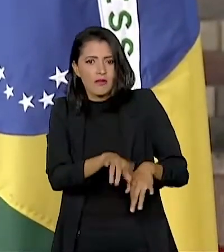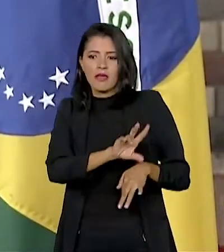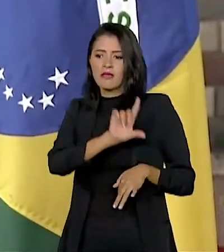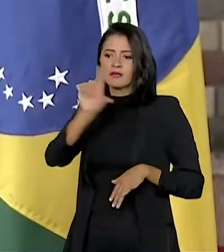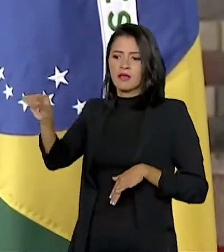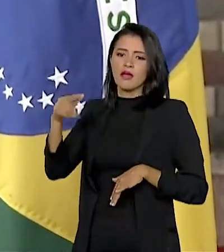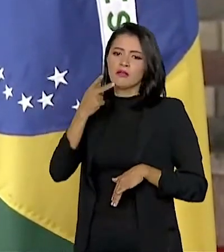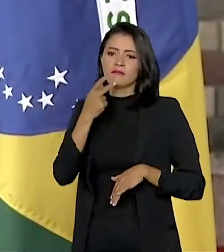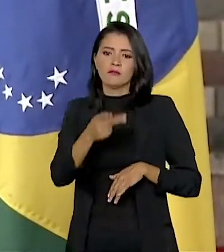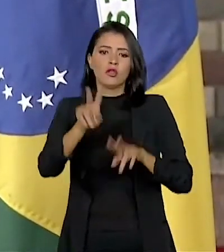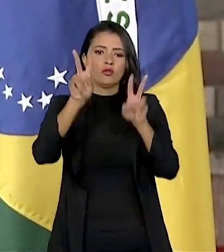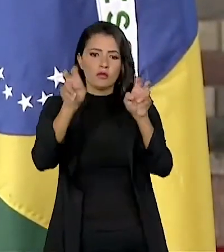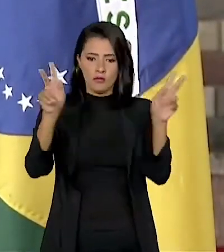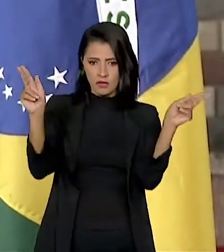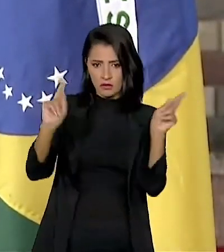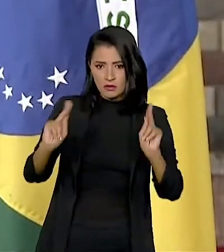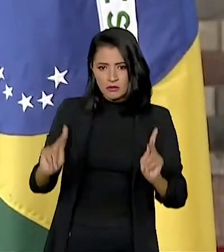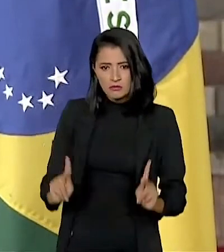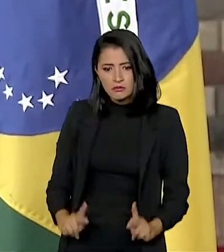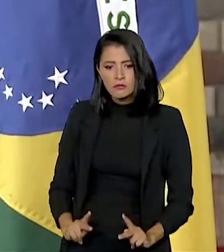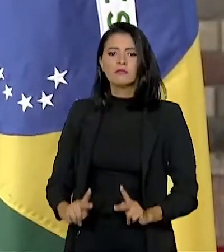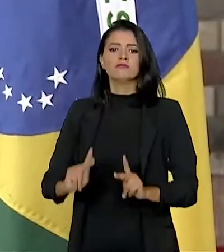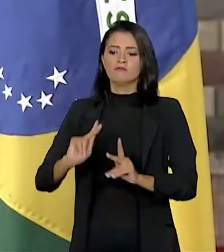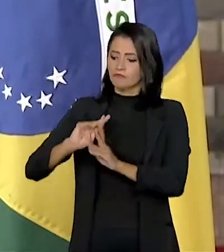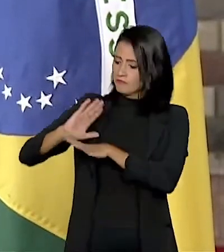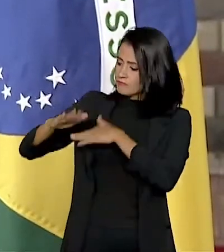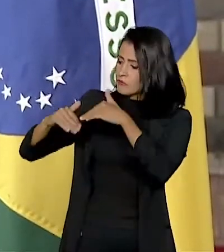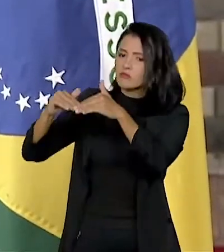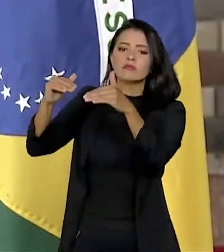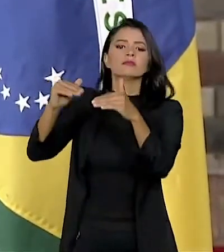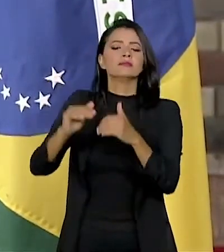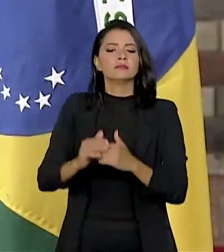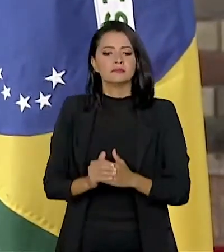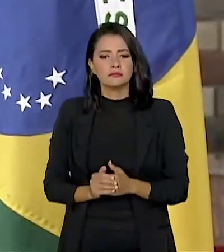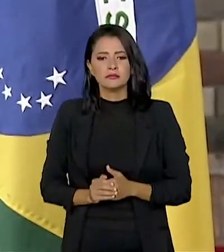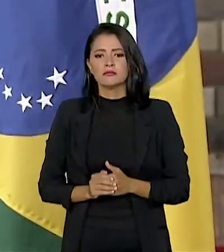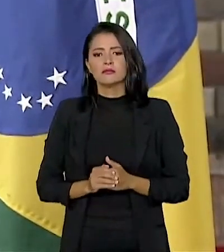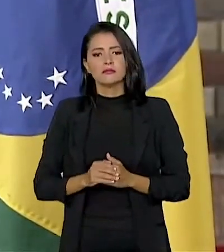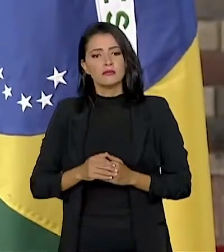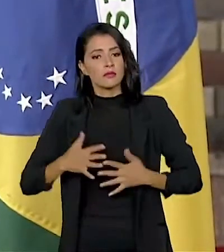meeting falando em paz, talking about peace, em prosperidade, and prosperity, em